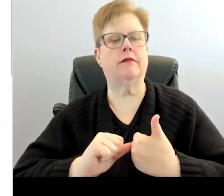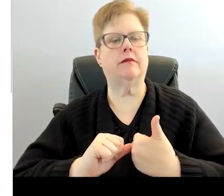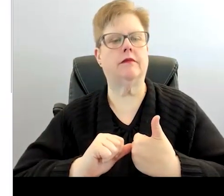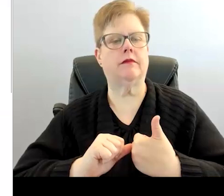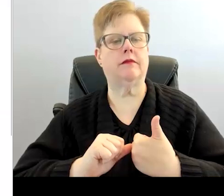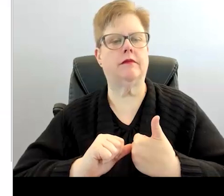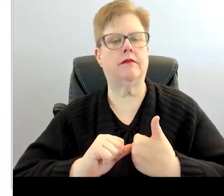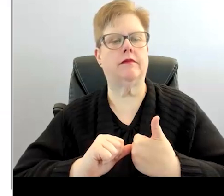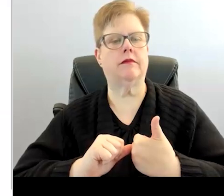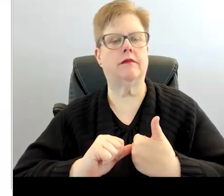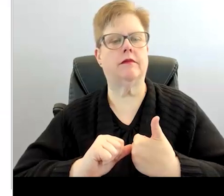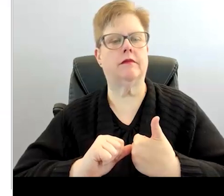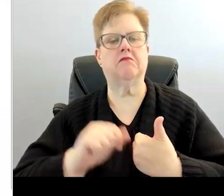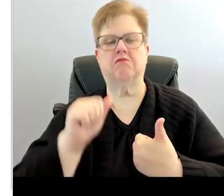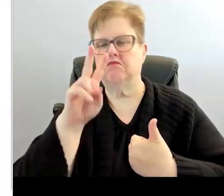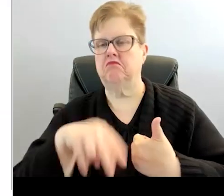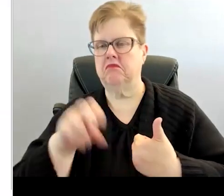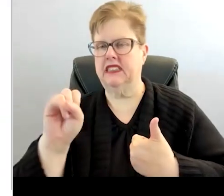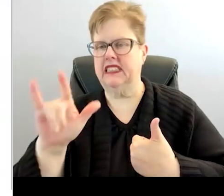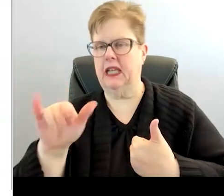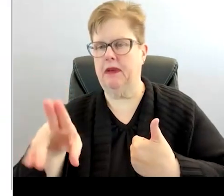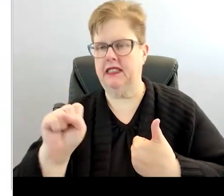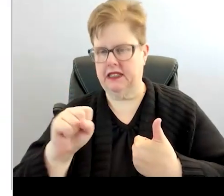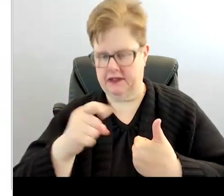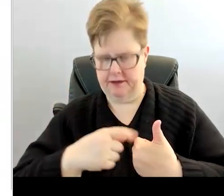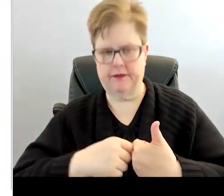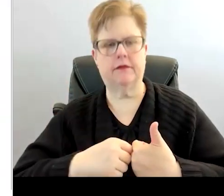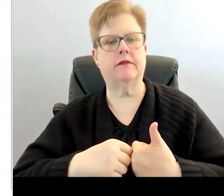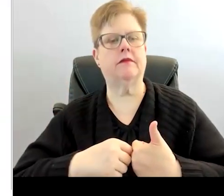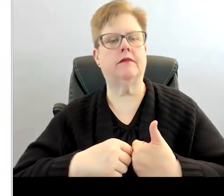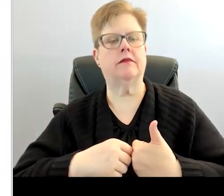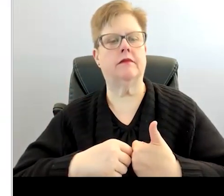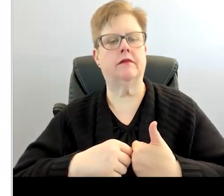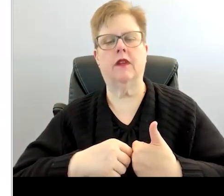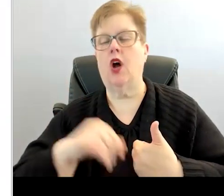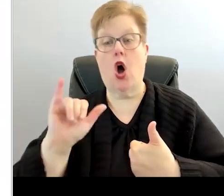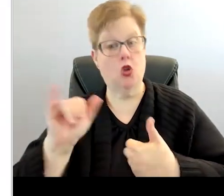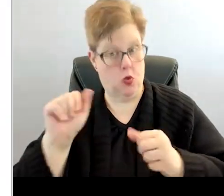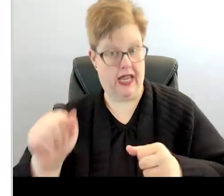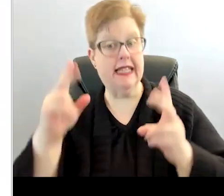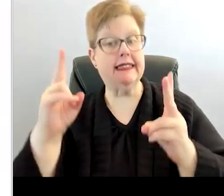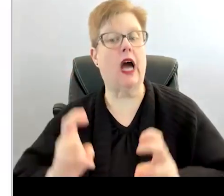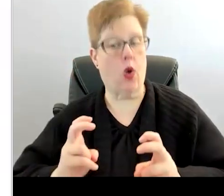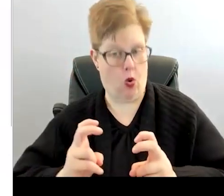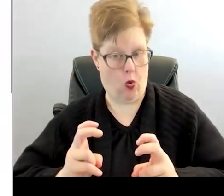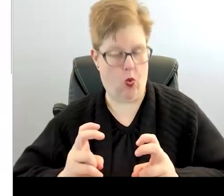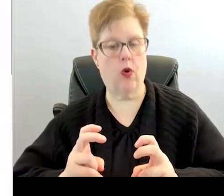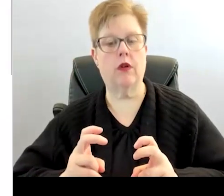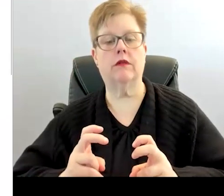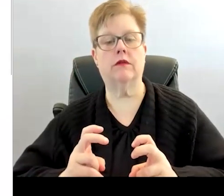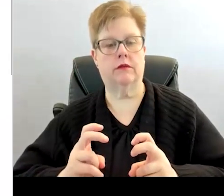And so you can view the syllabus here, and you can also download the syllabus.